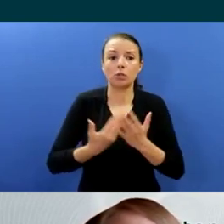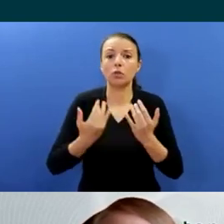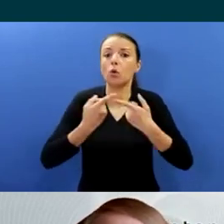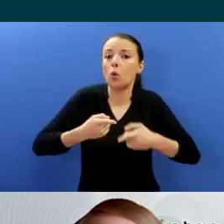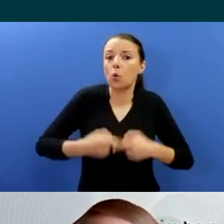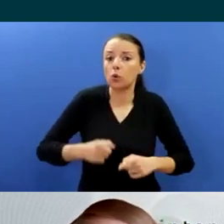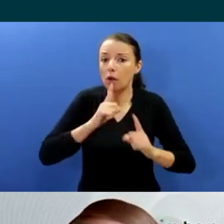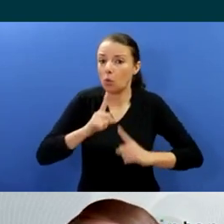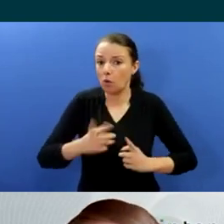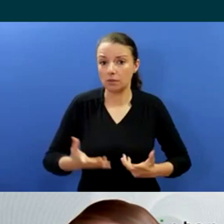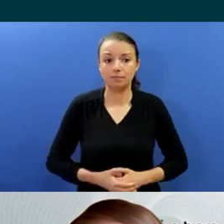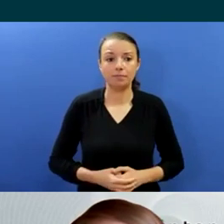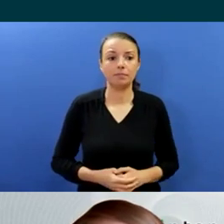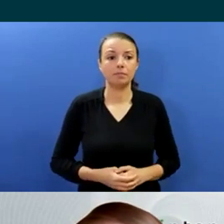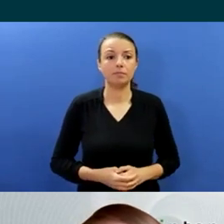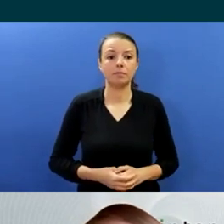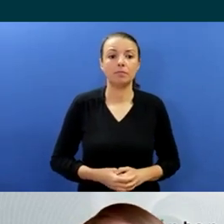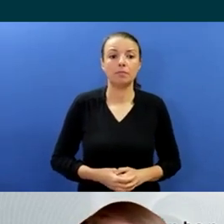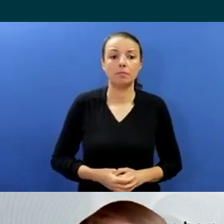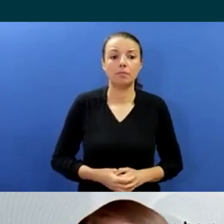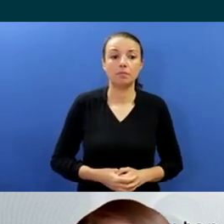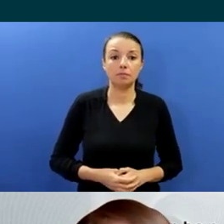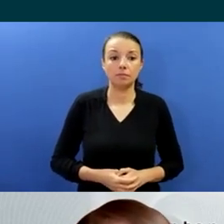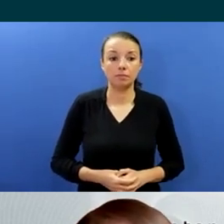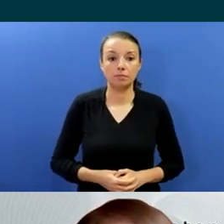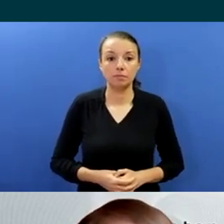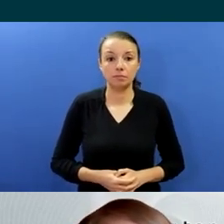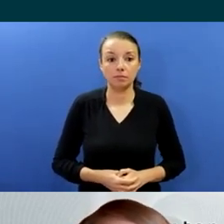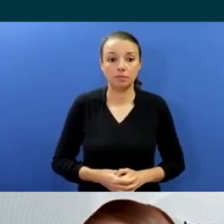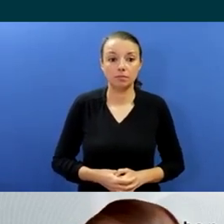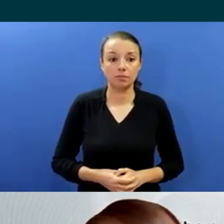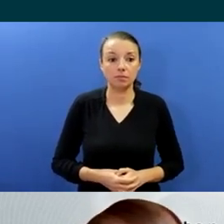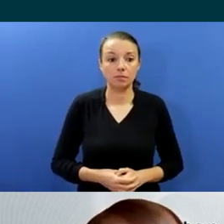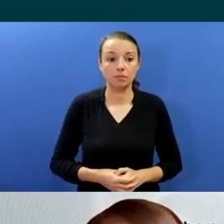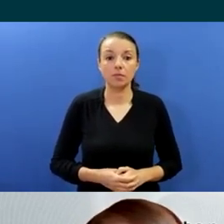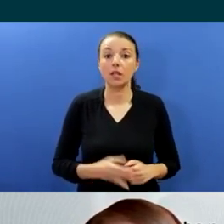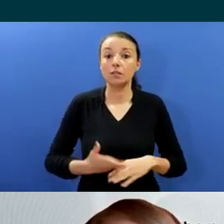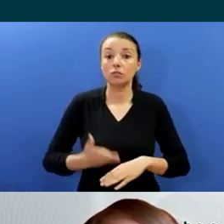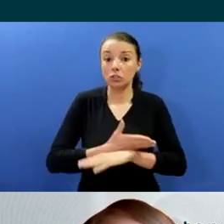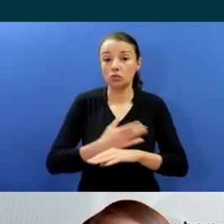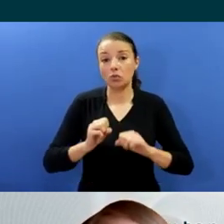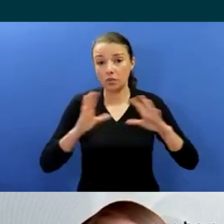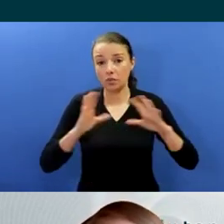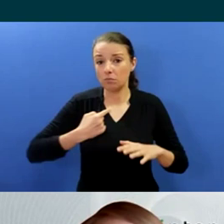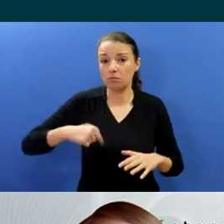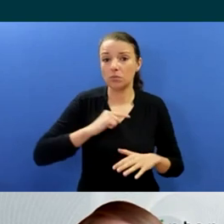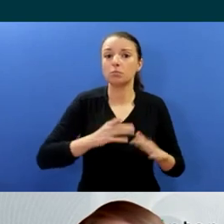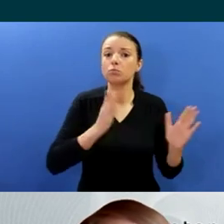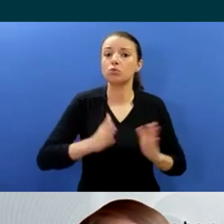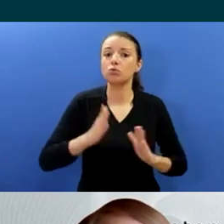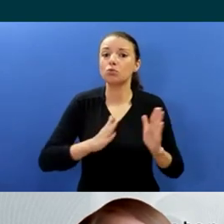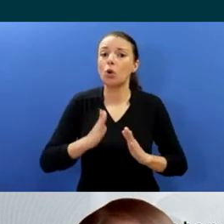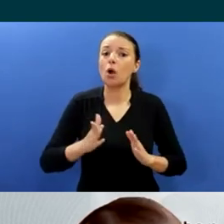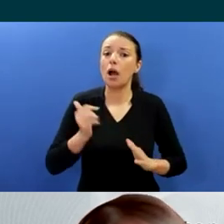In advance, we briefed the experts to proactively exchange contact details with the owners, and address